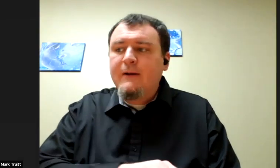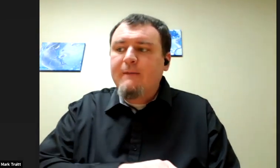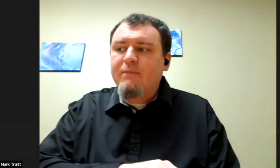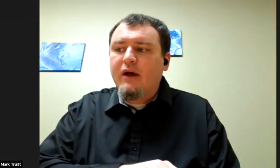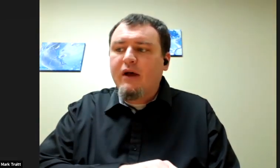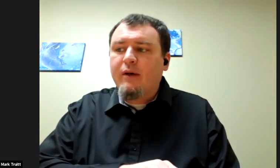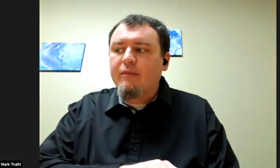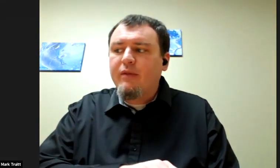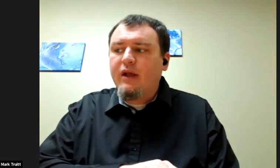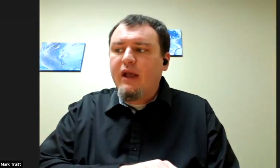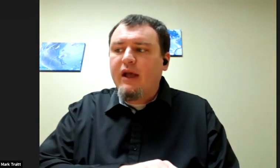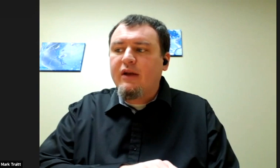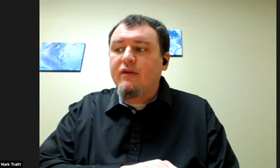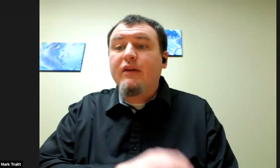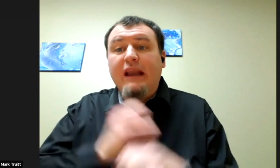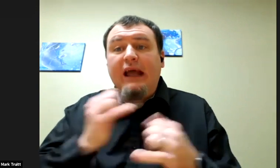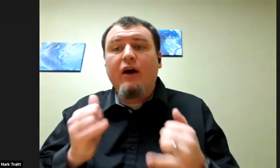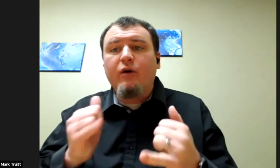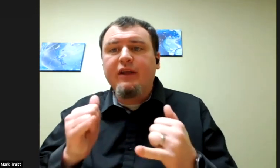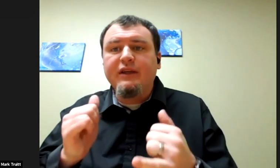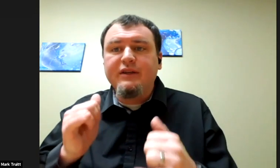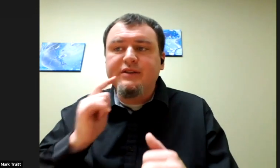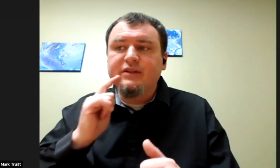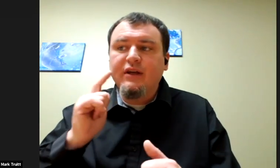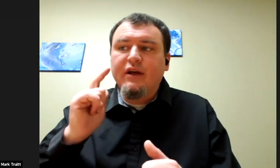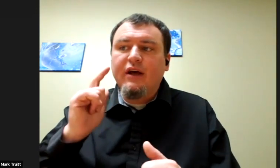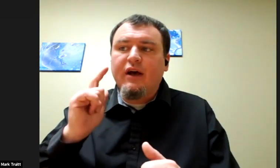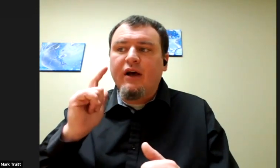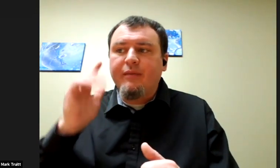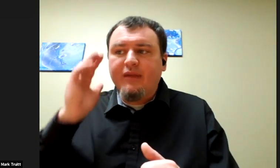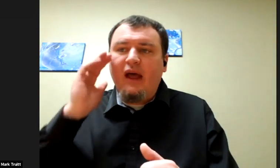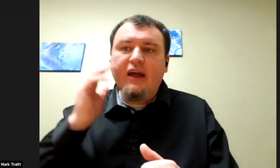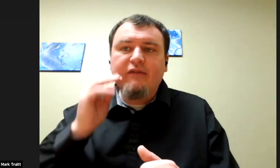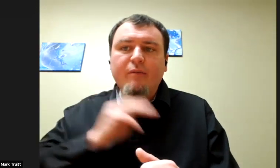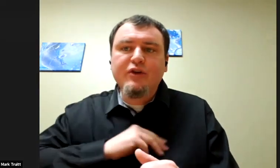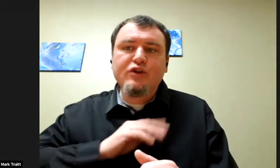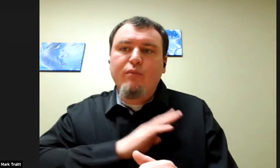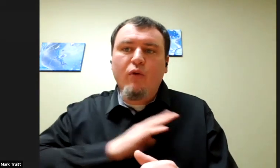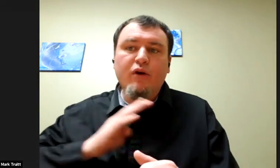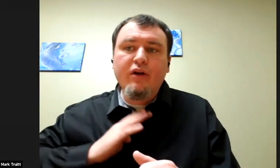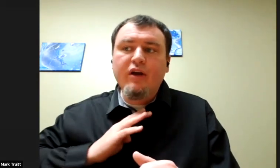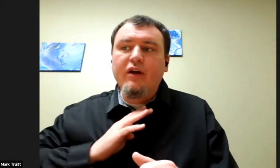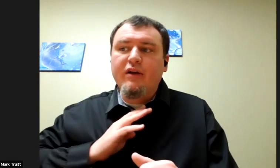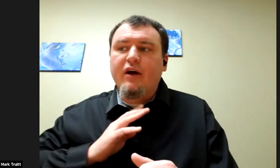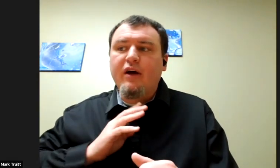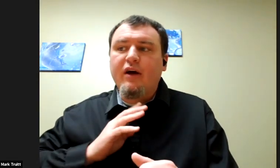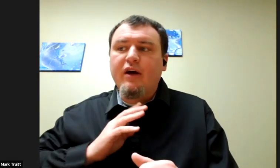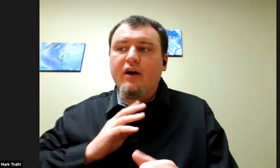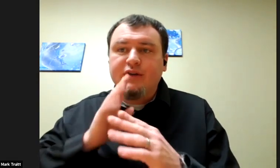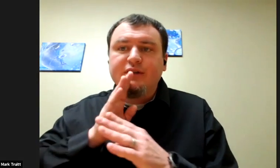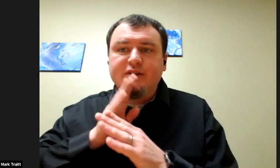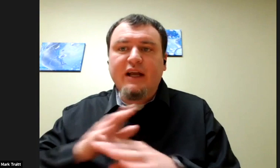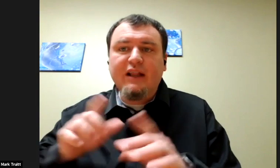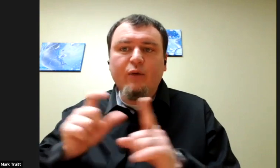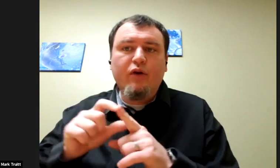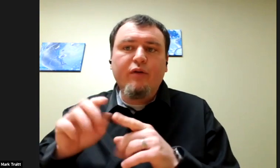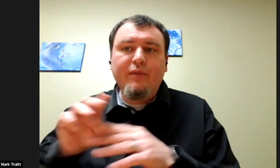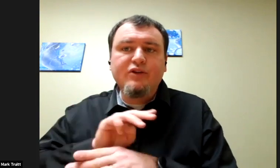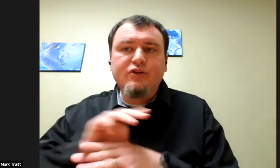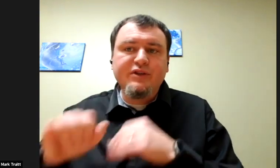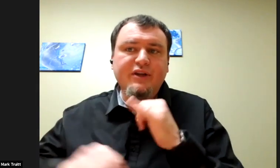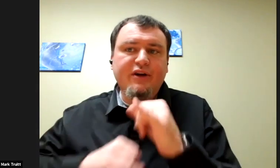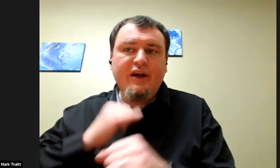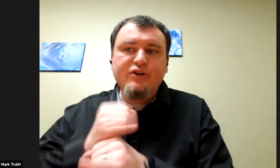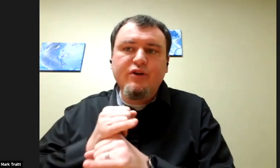there. And now he is the head of a mission board called Silent